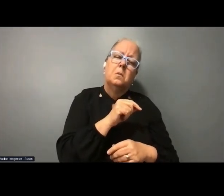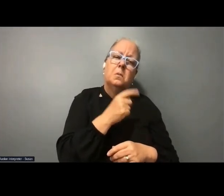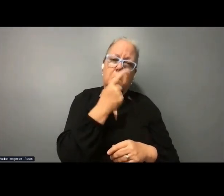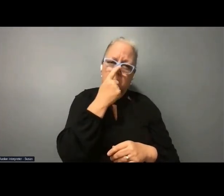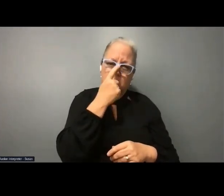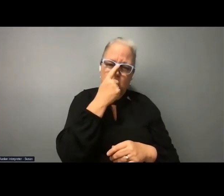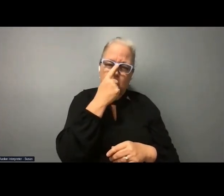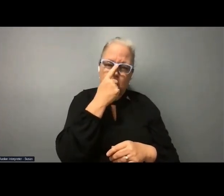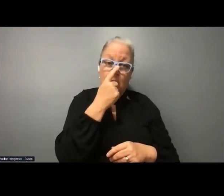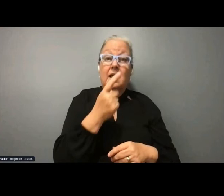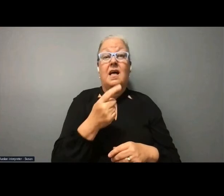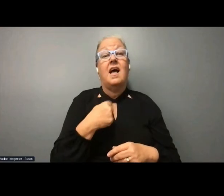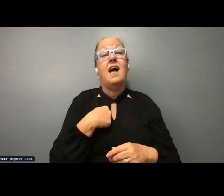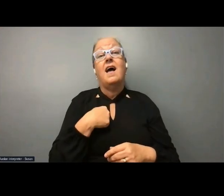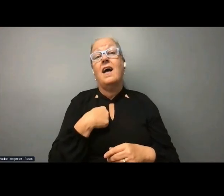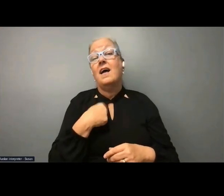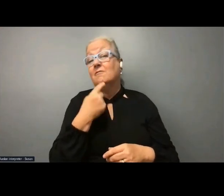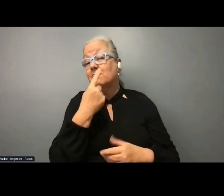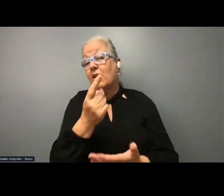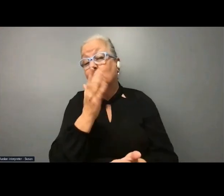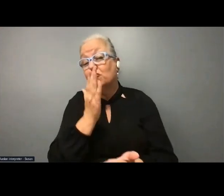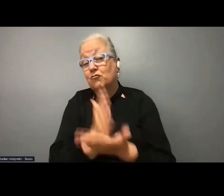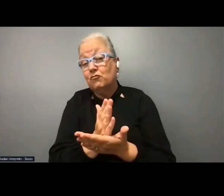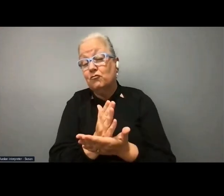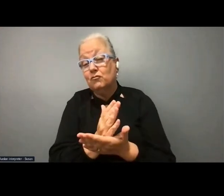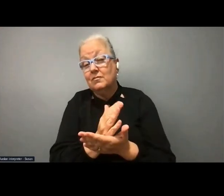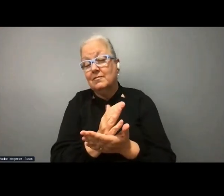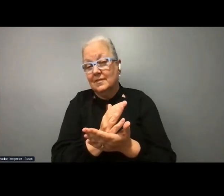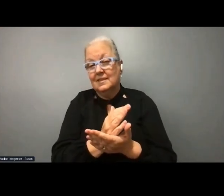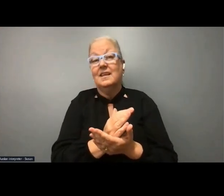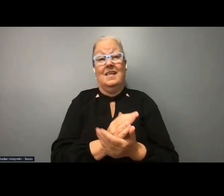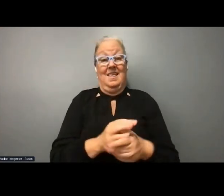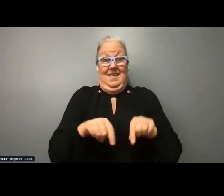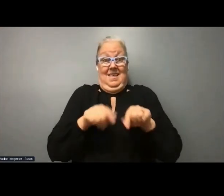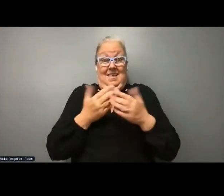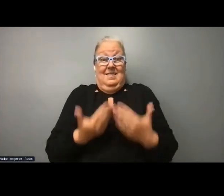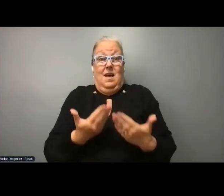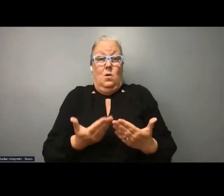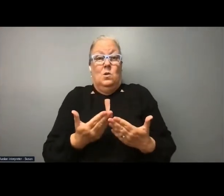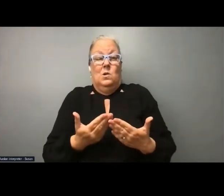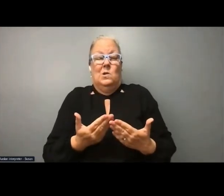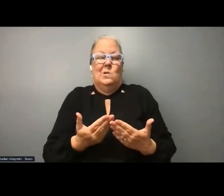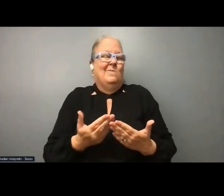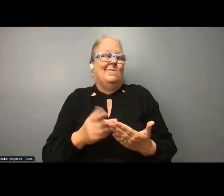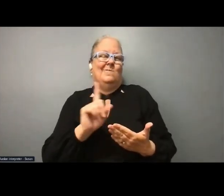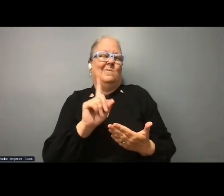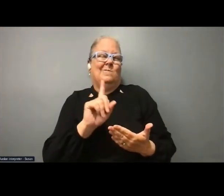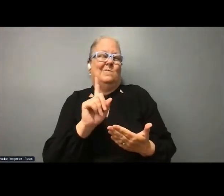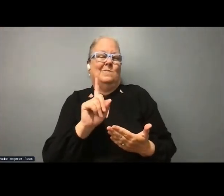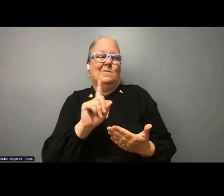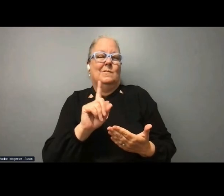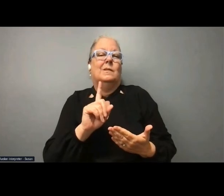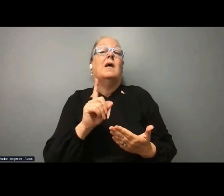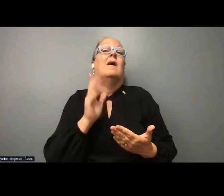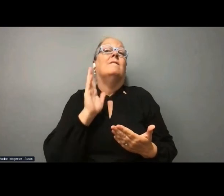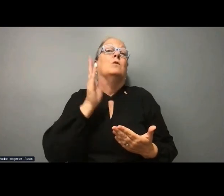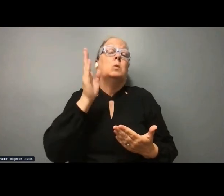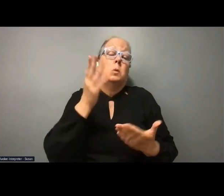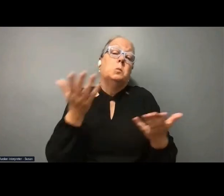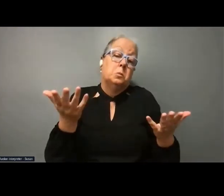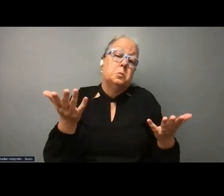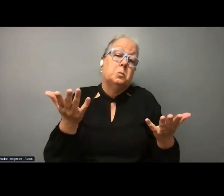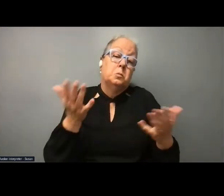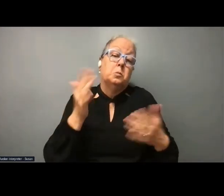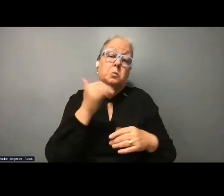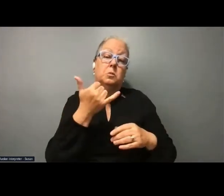I will not think now at the current stage, not, but maybe for the future, yes. Our concern so far is